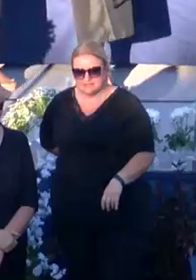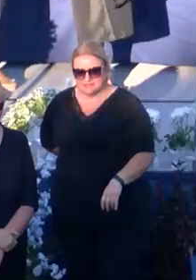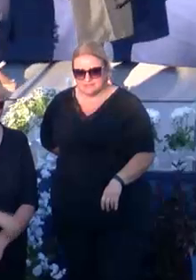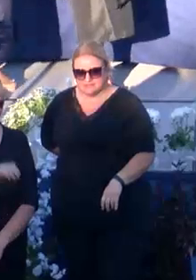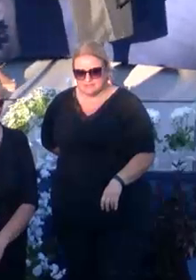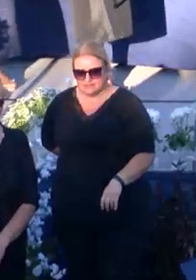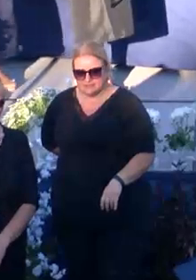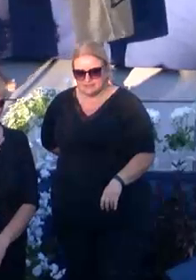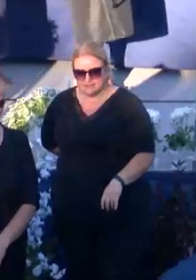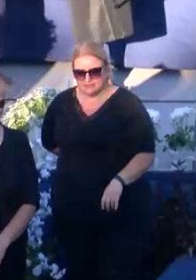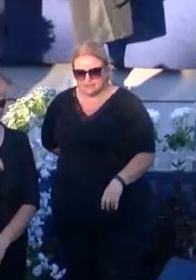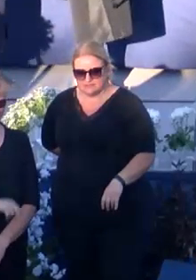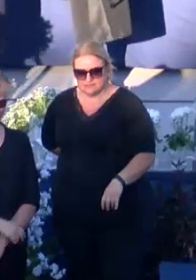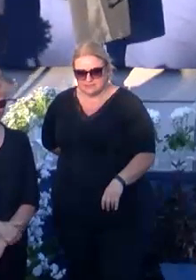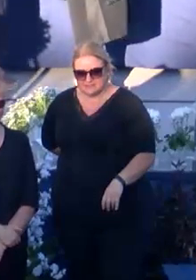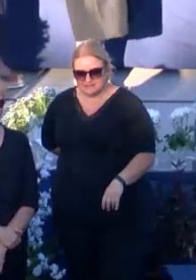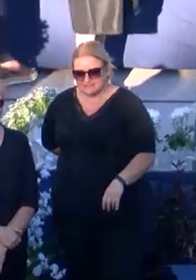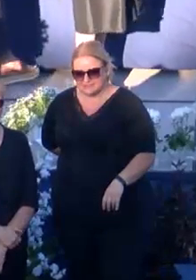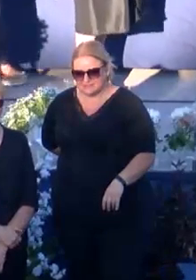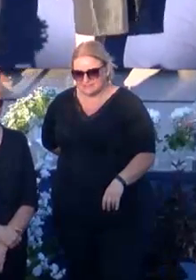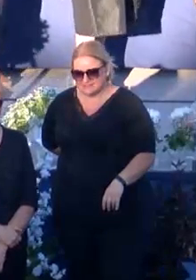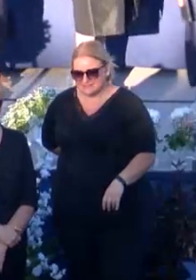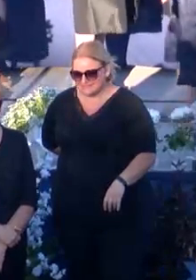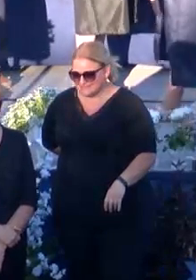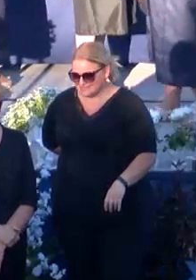Alan McLaughlin.